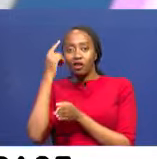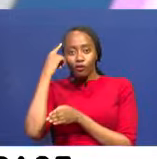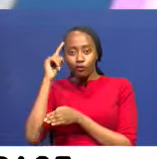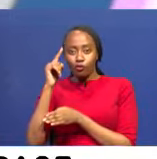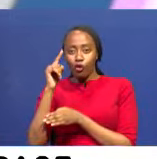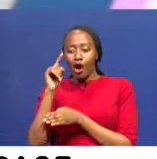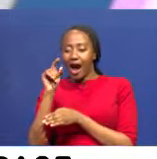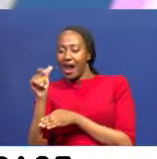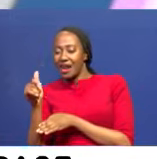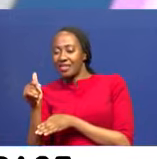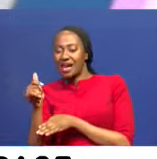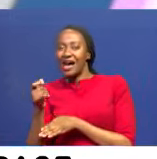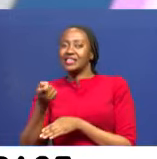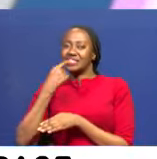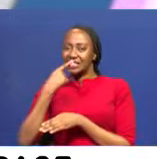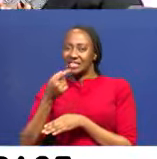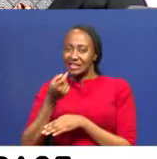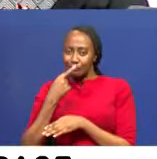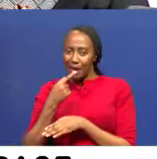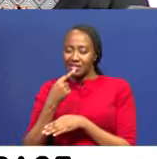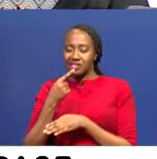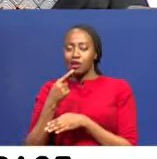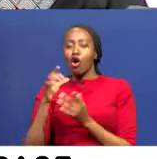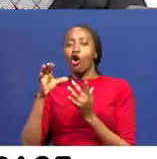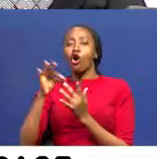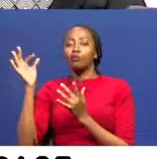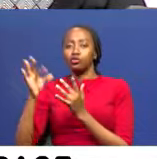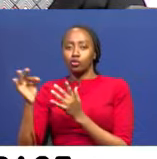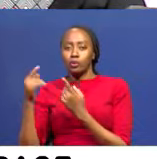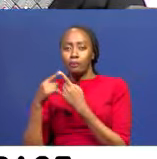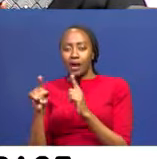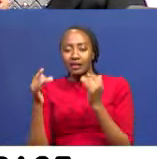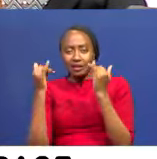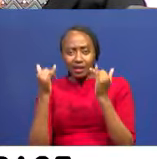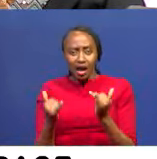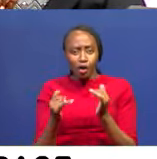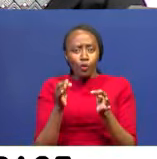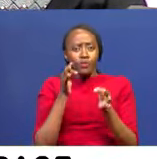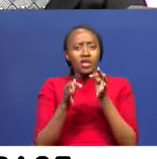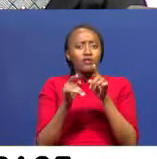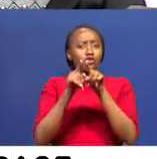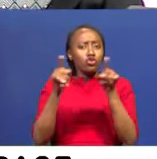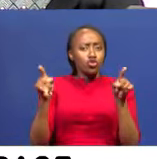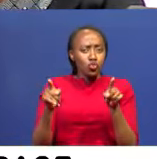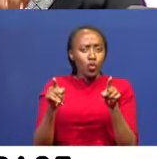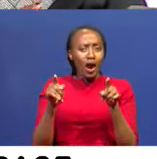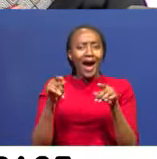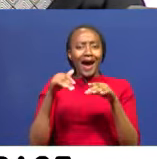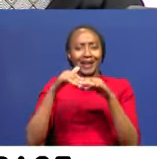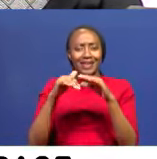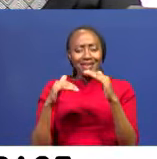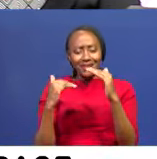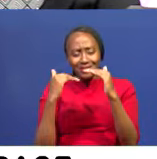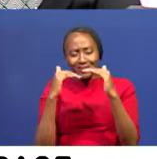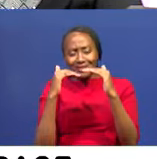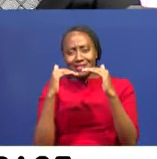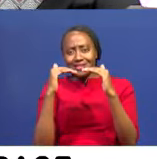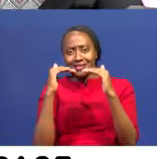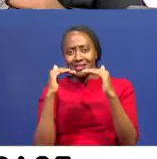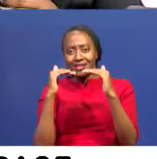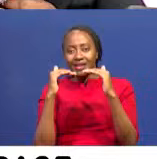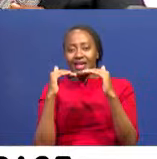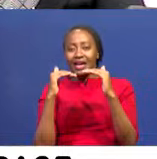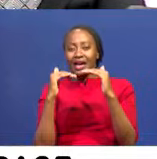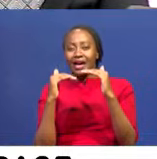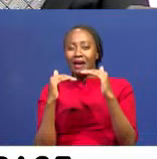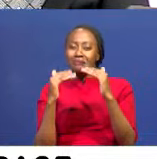certain treatment option. So if you're within that cost aspect, unfortunately, the